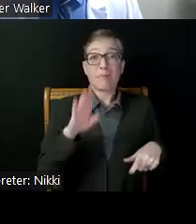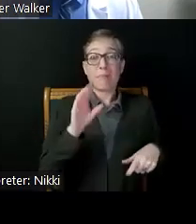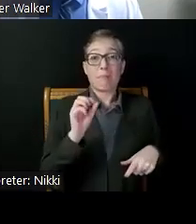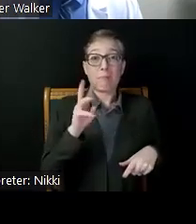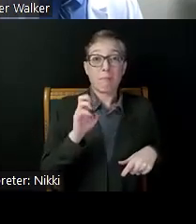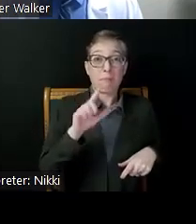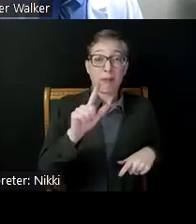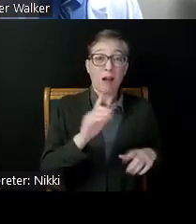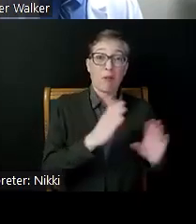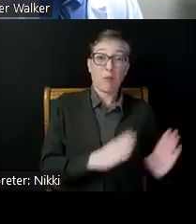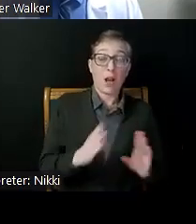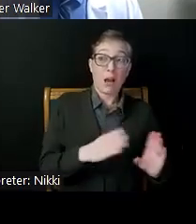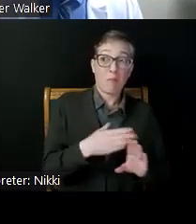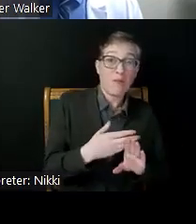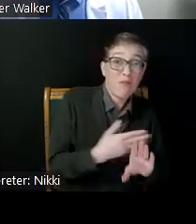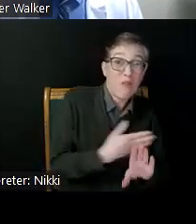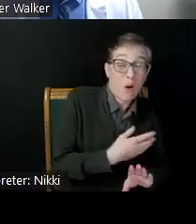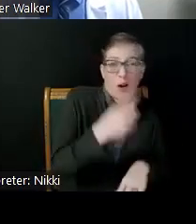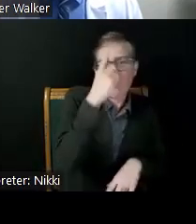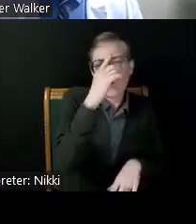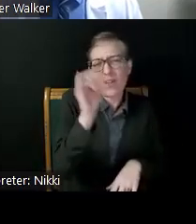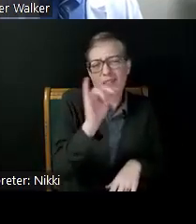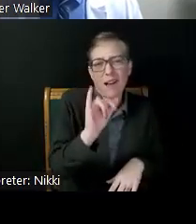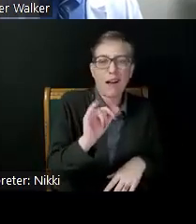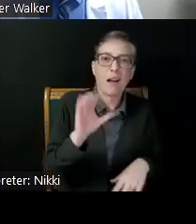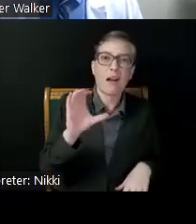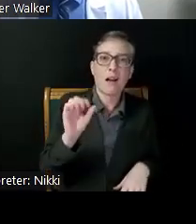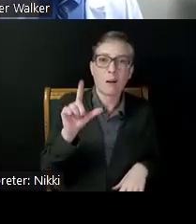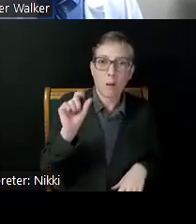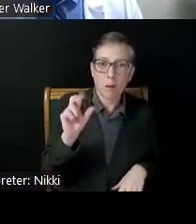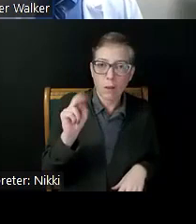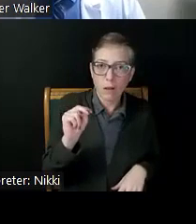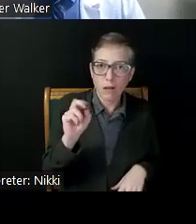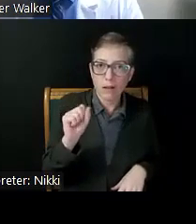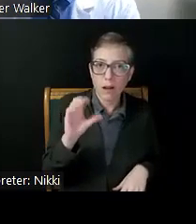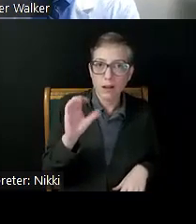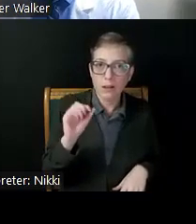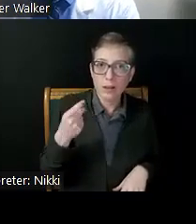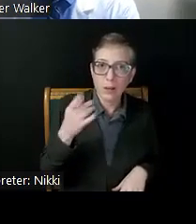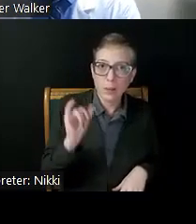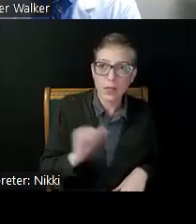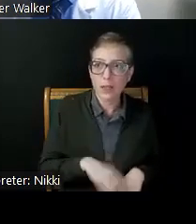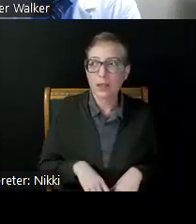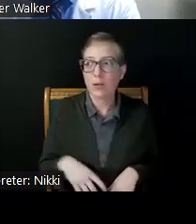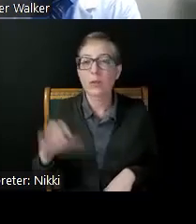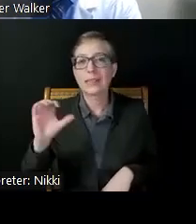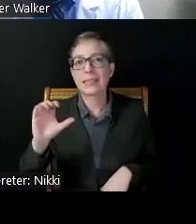for a colonoscopy, or you'd also need to do that for a CT colonography.